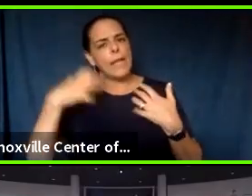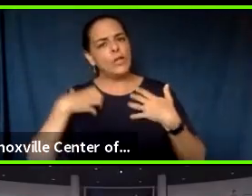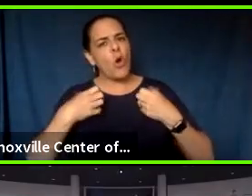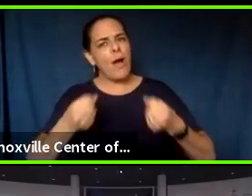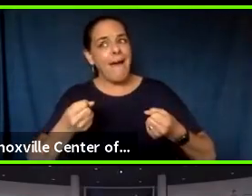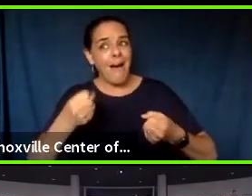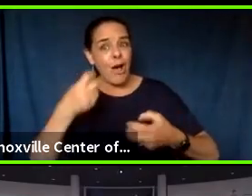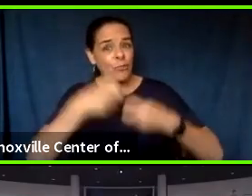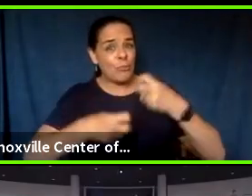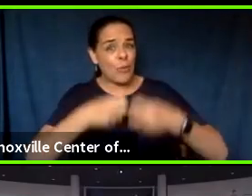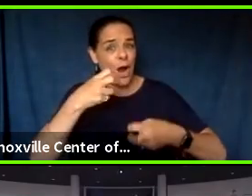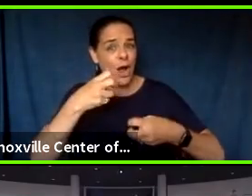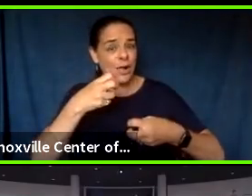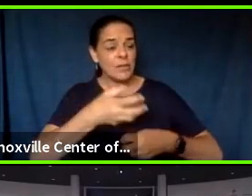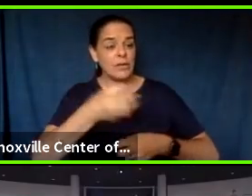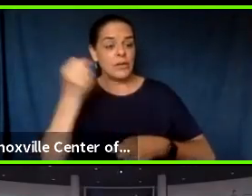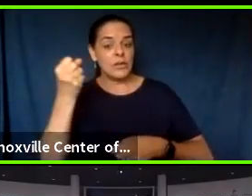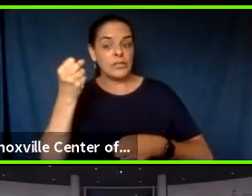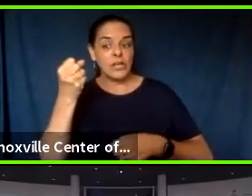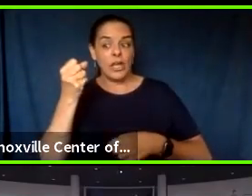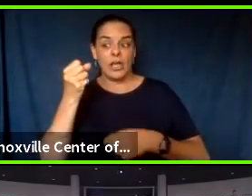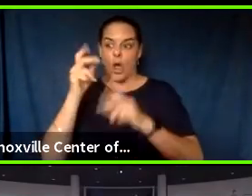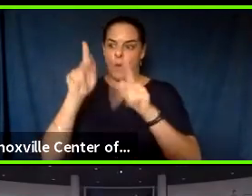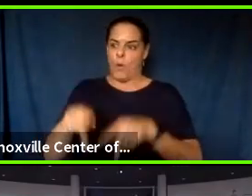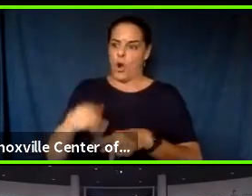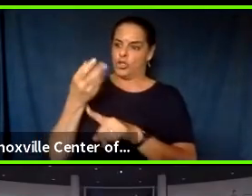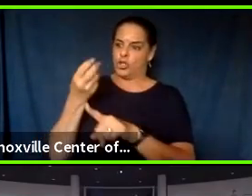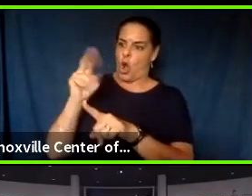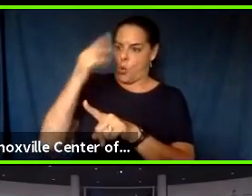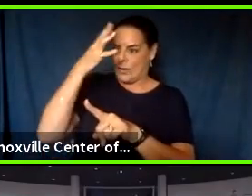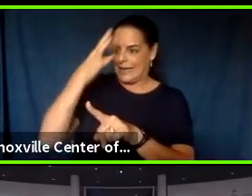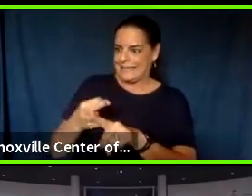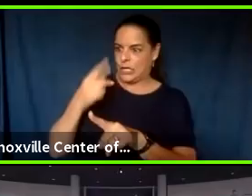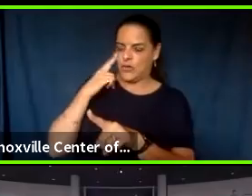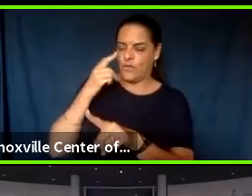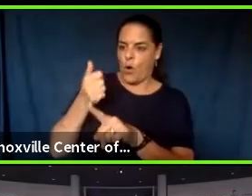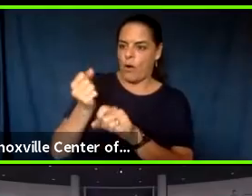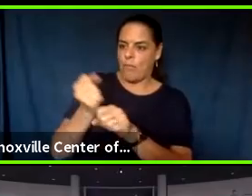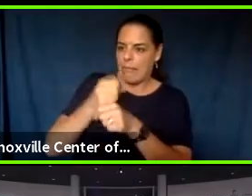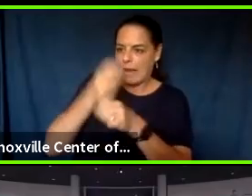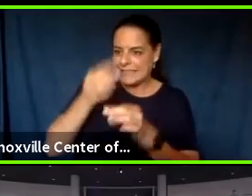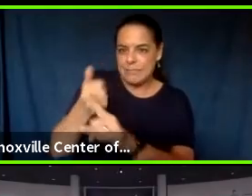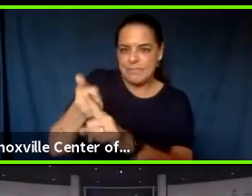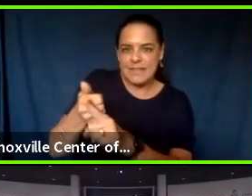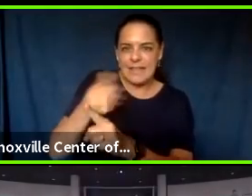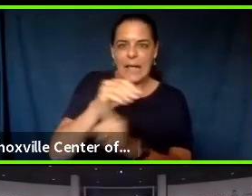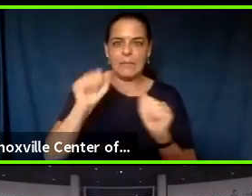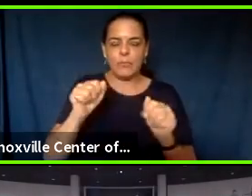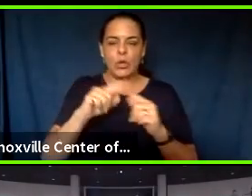removing personal agency to make informed decisions for oneself and the ability to provide for